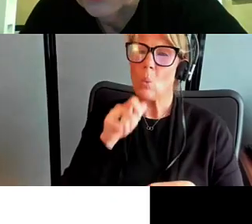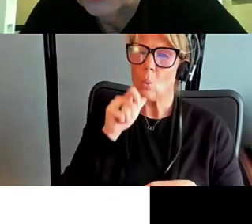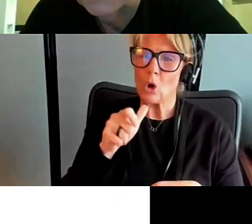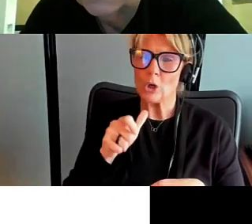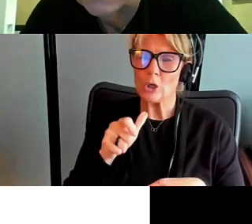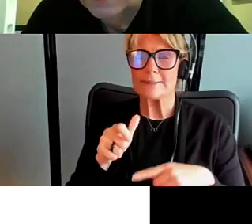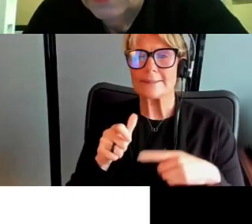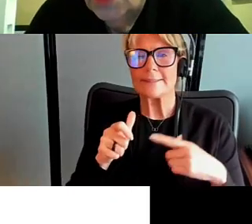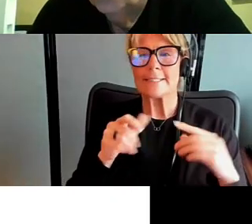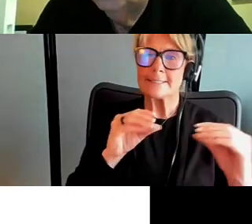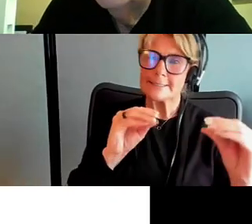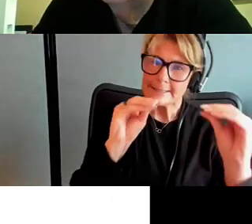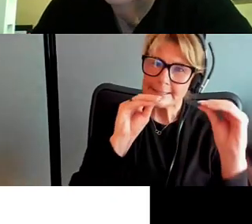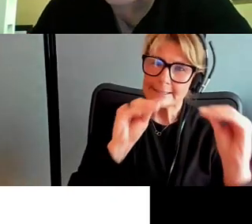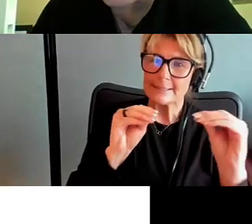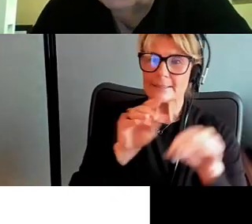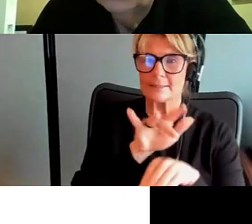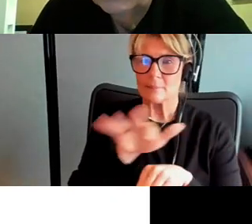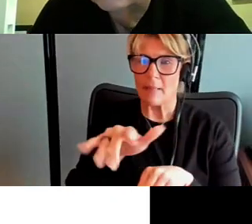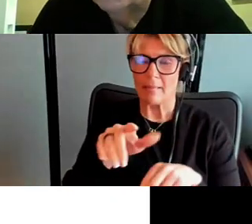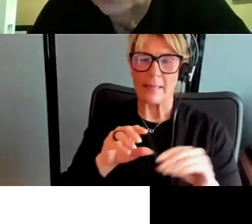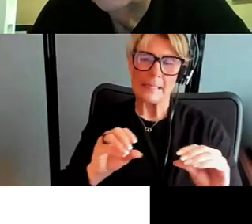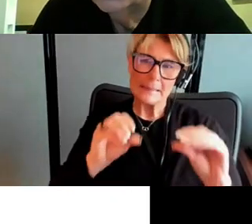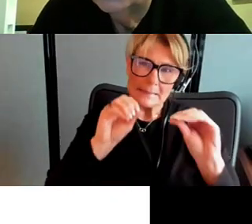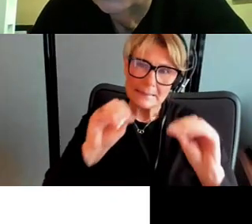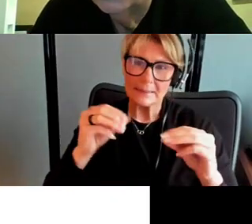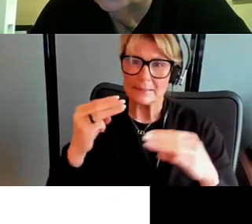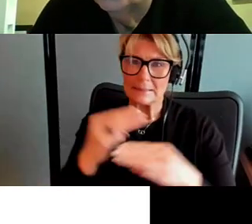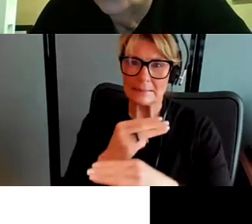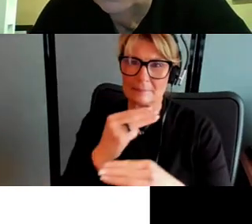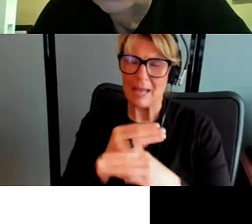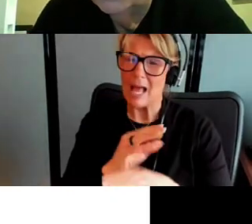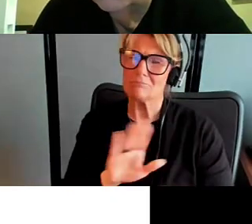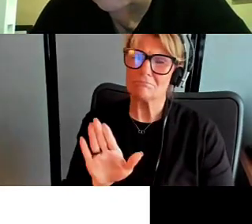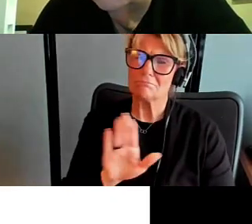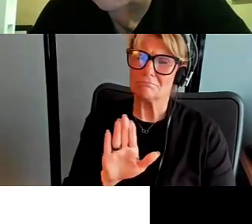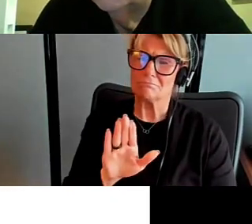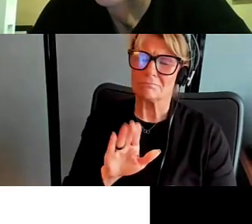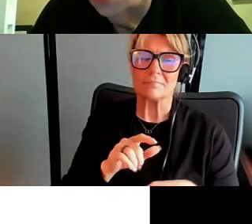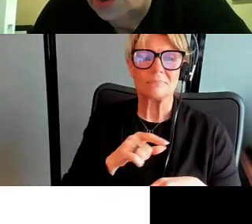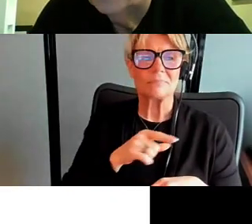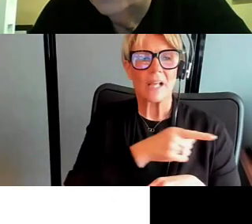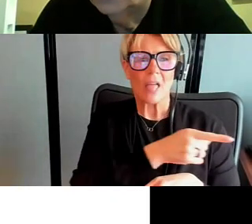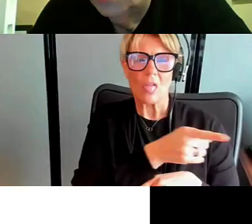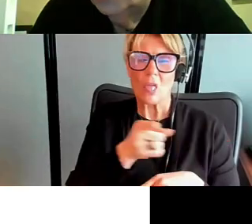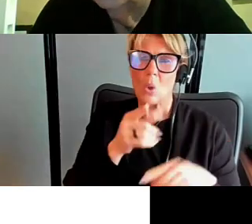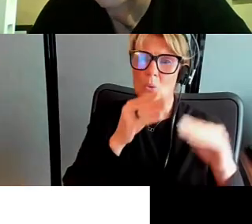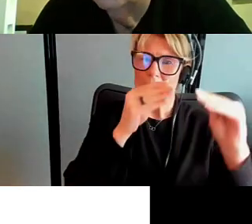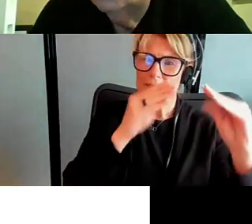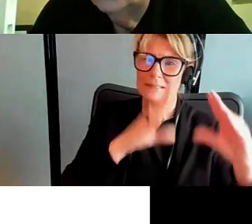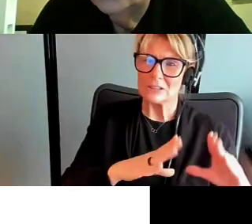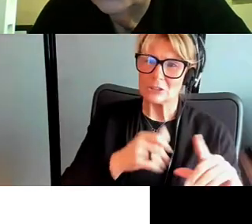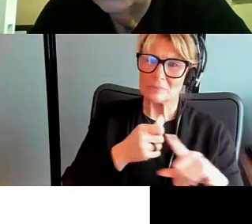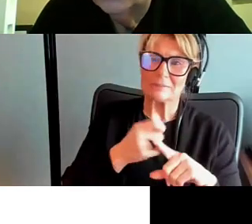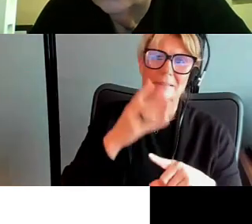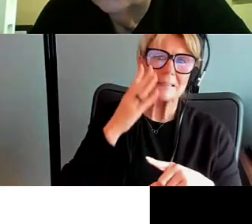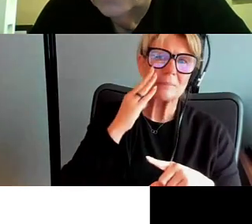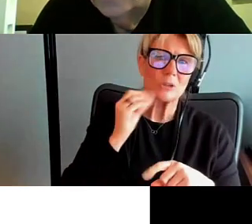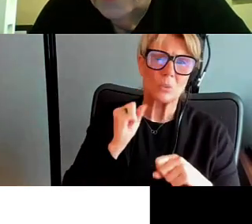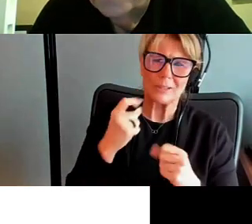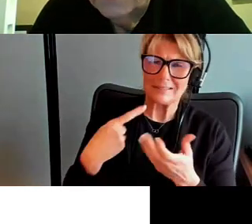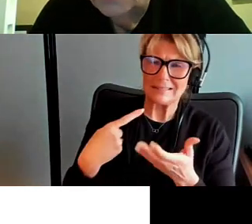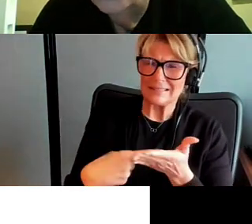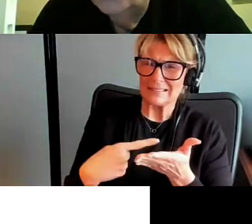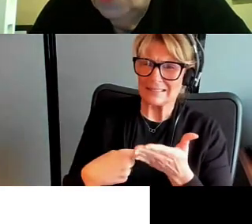teach fractions? What experienced practitioners wanted to talk about were all those sort